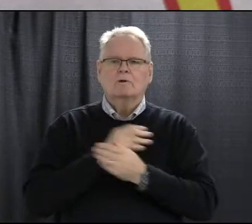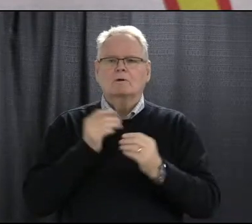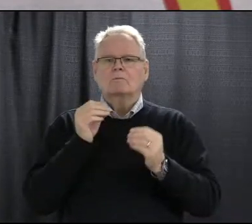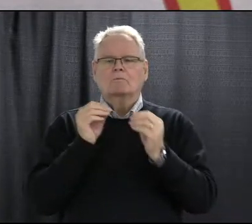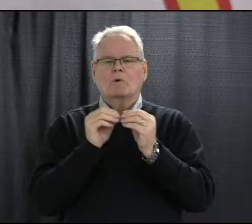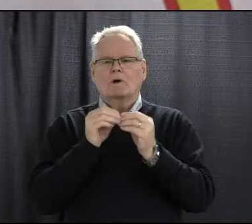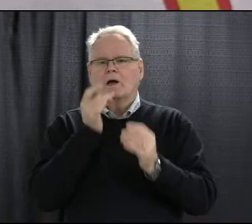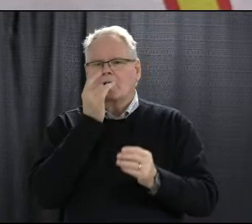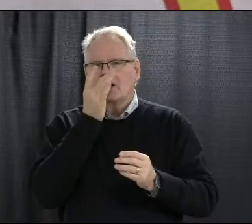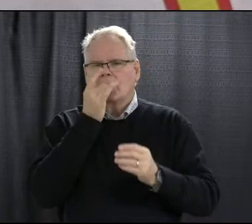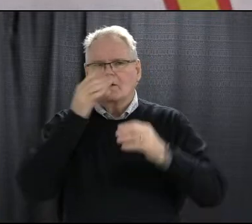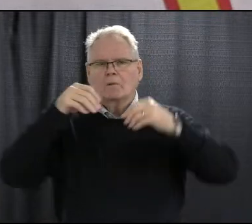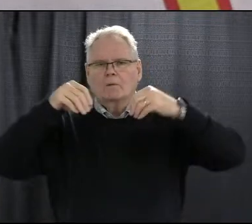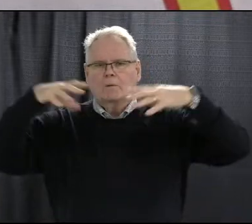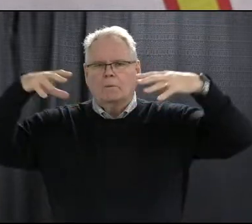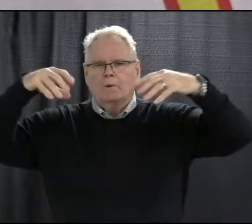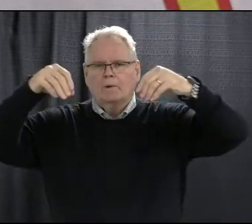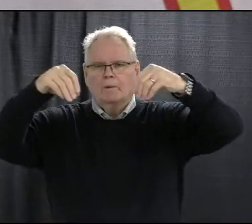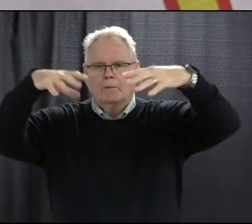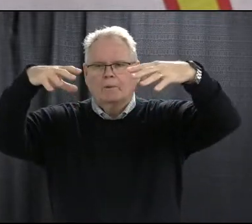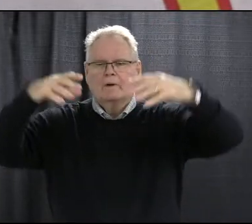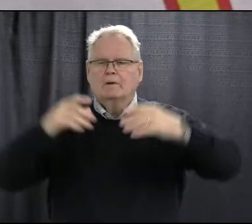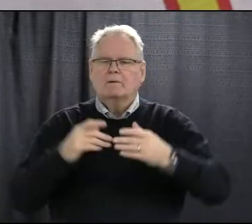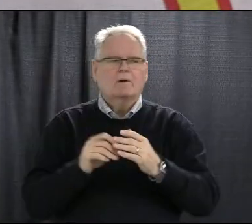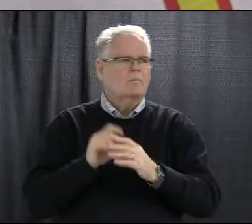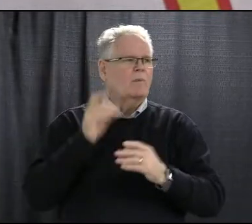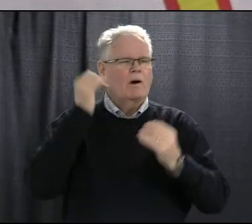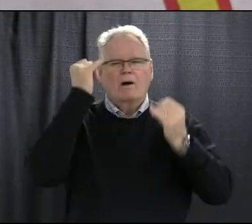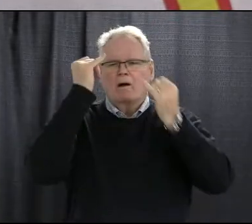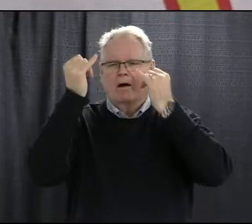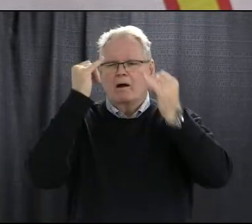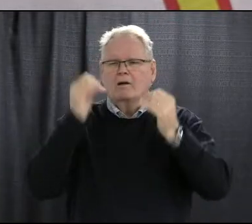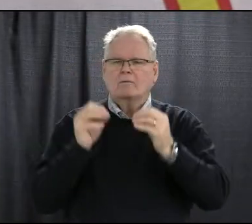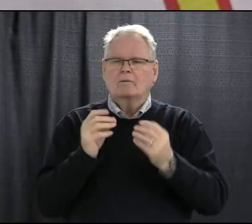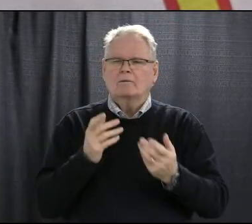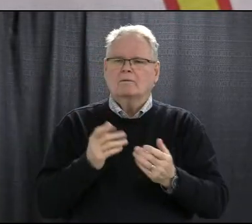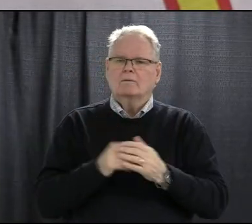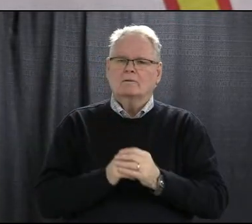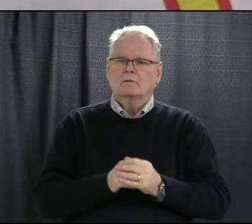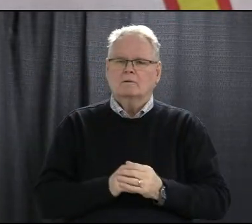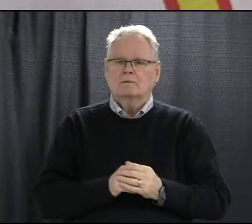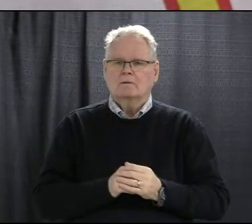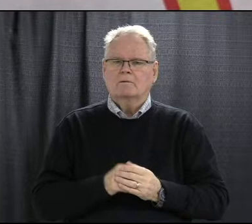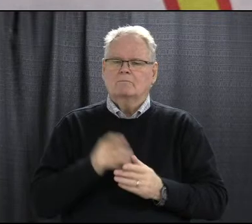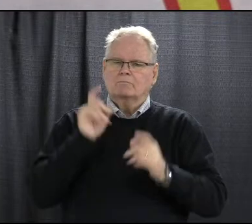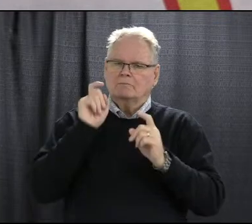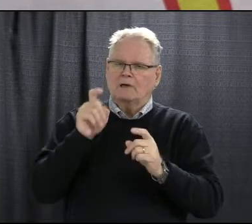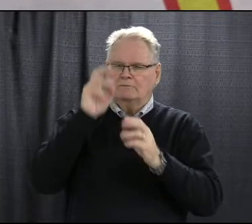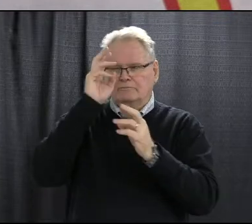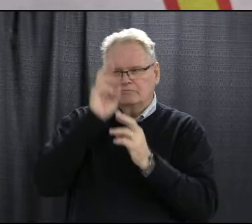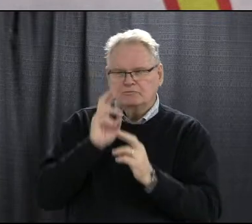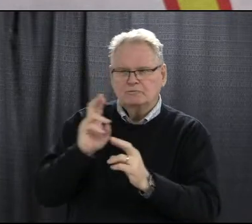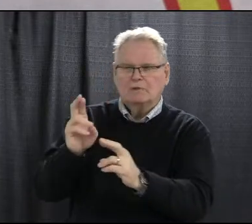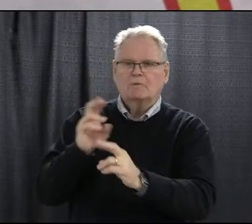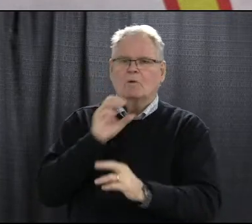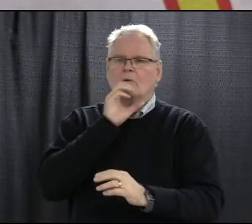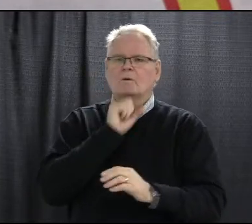where the senior is in mind, both in terms of the physical look of the unit as well